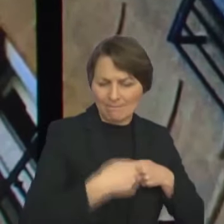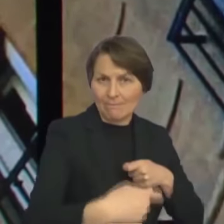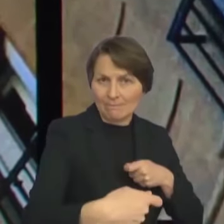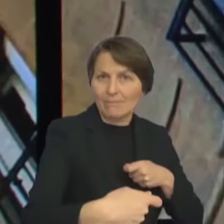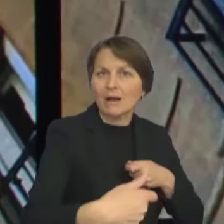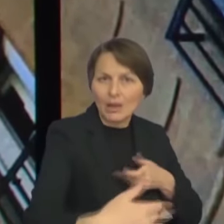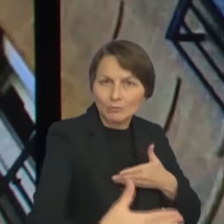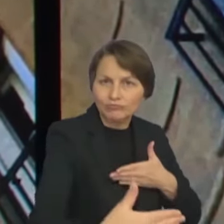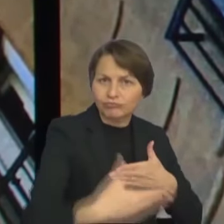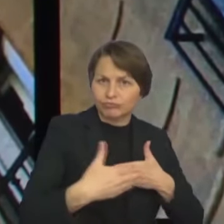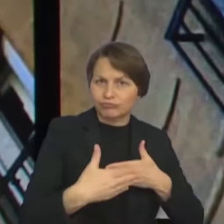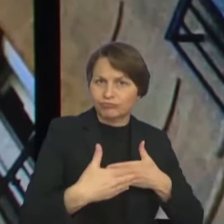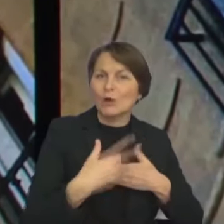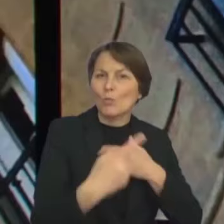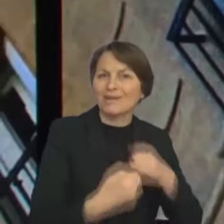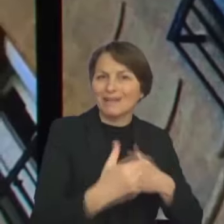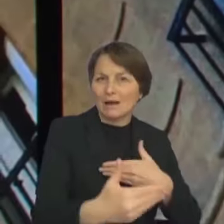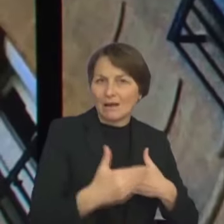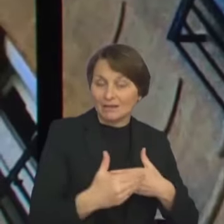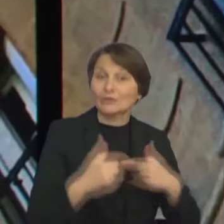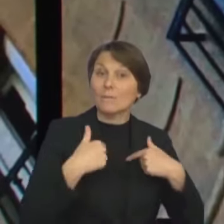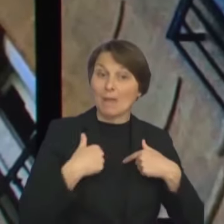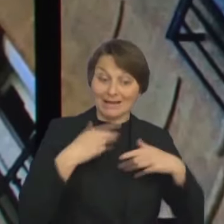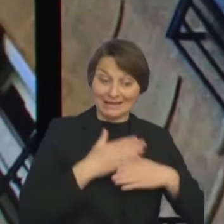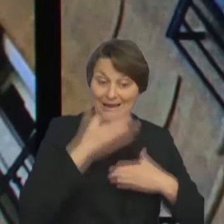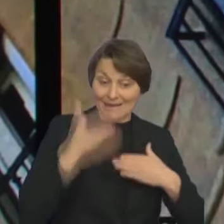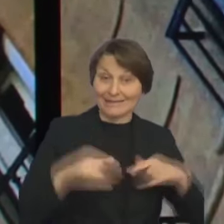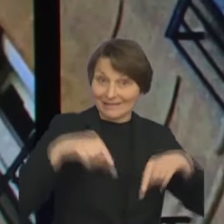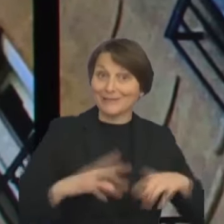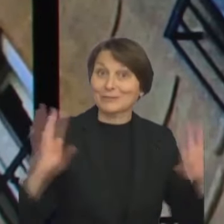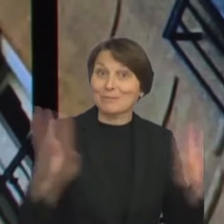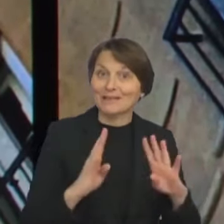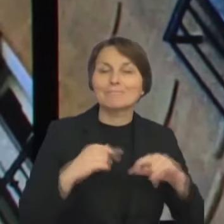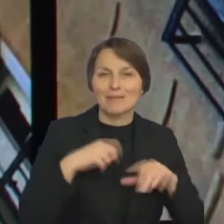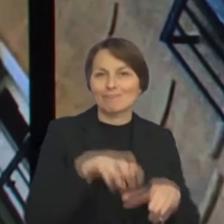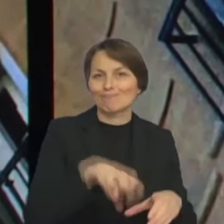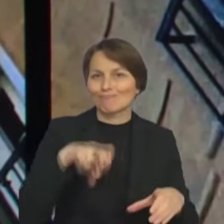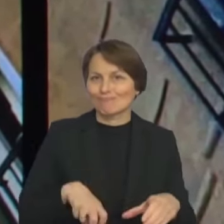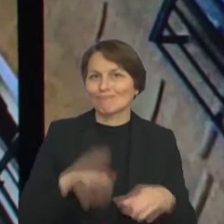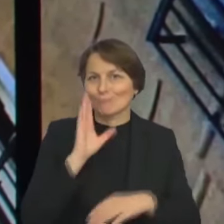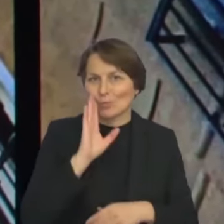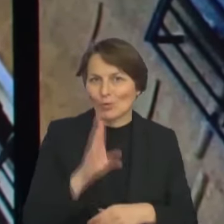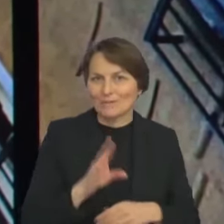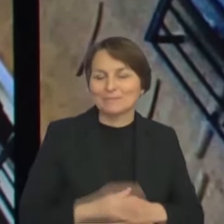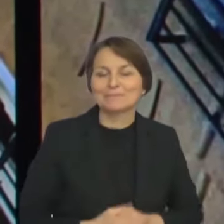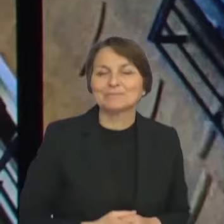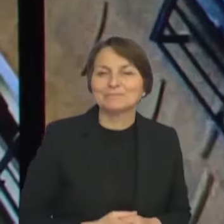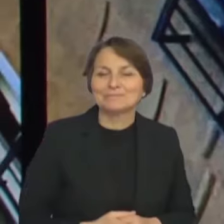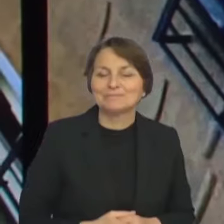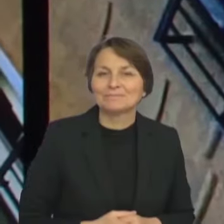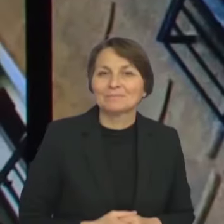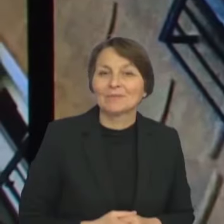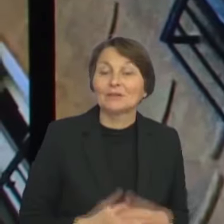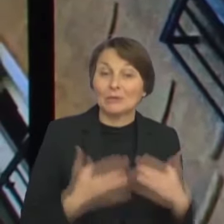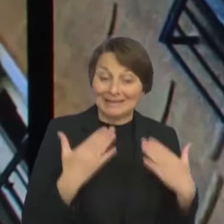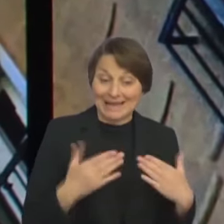that was accepted. So my term of office will end at the end of this meeting. Therefore, at the end of the current AGM